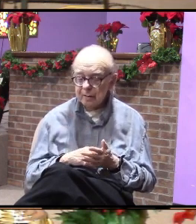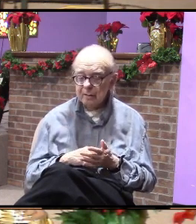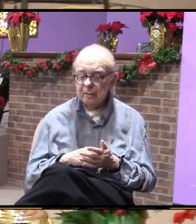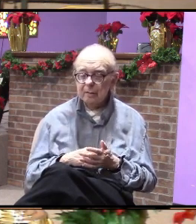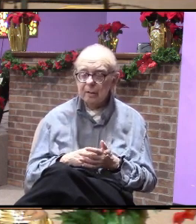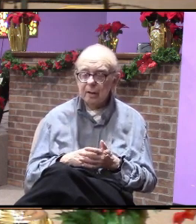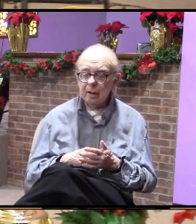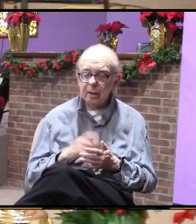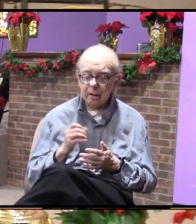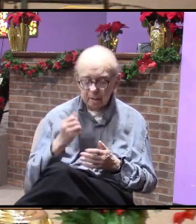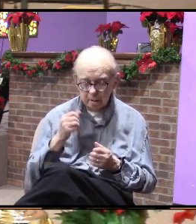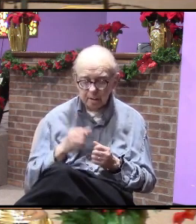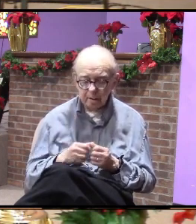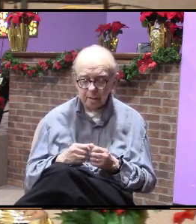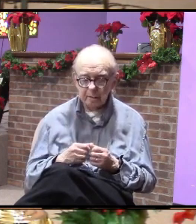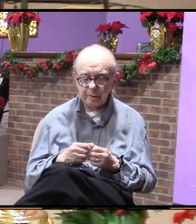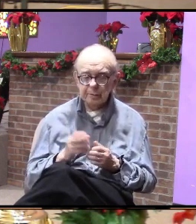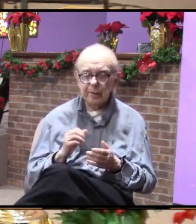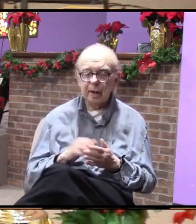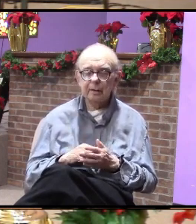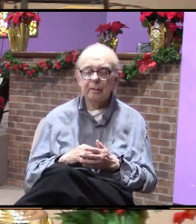Now you need to remember that.